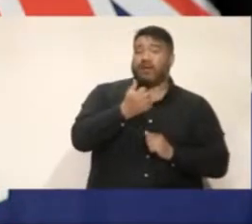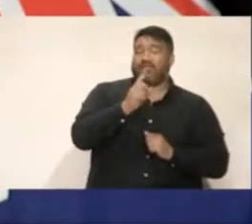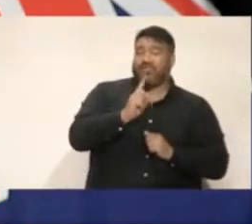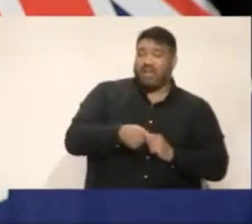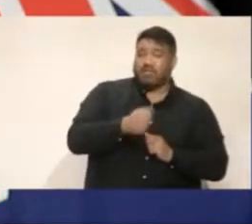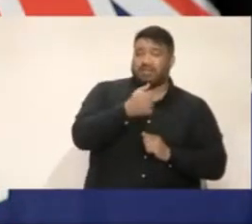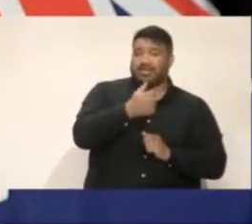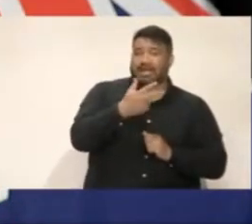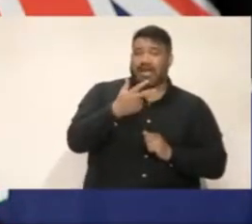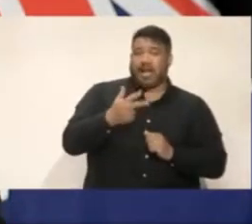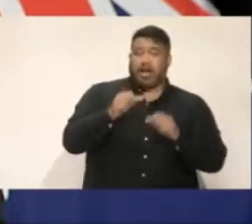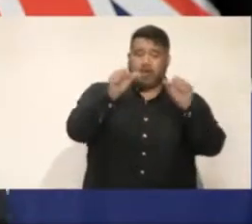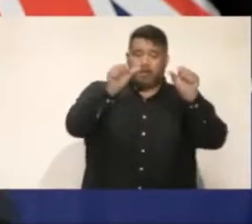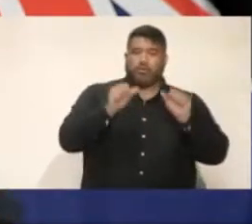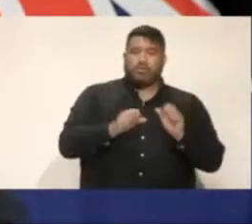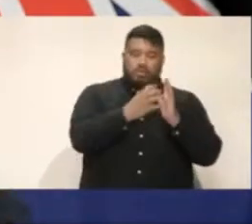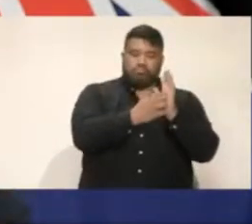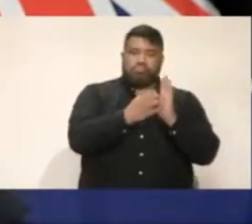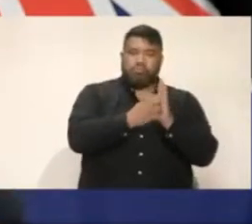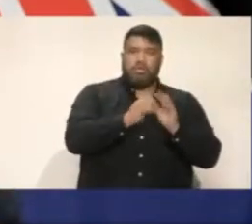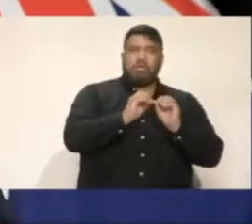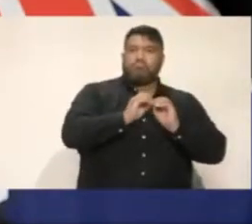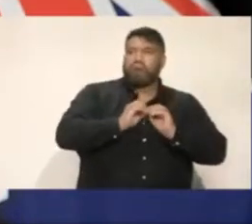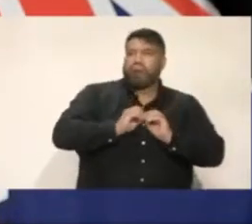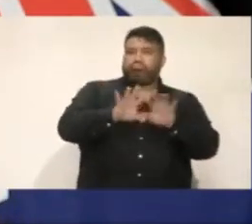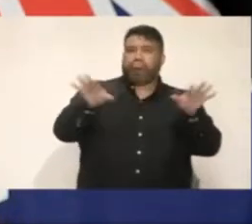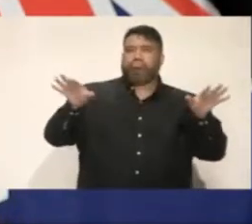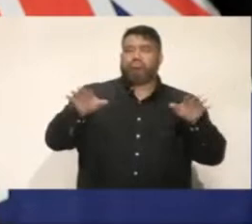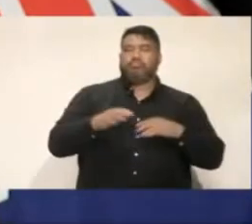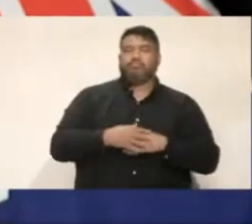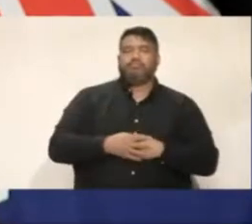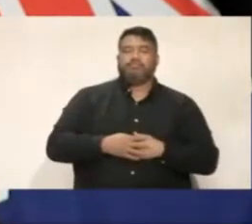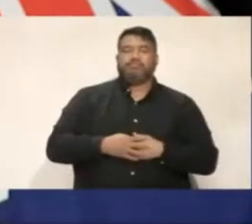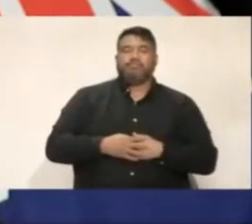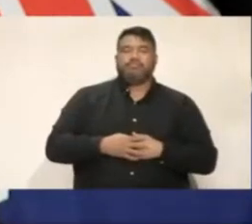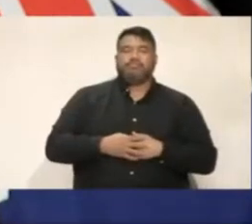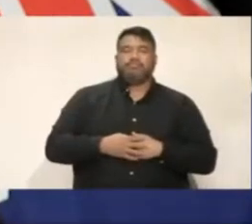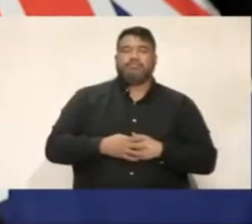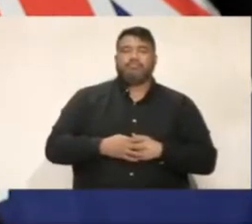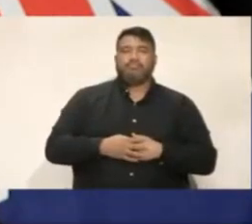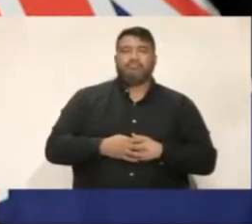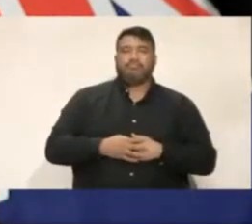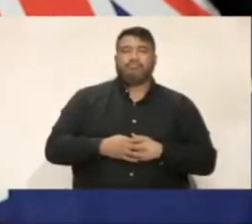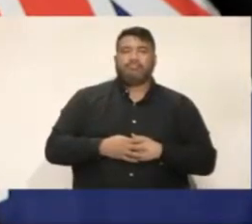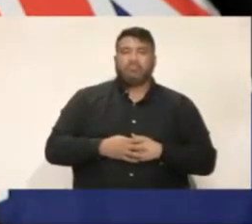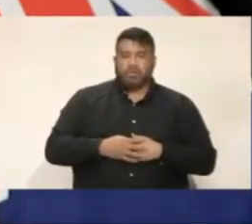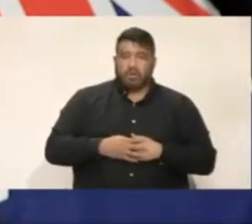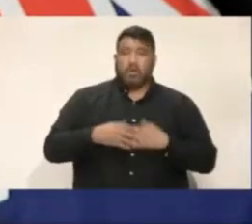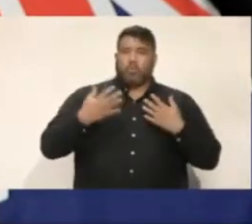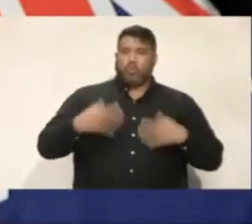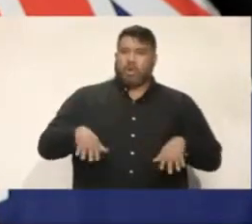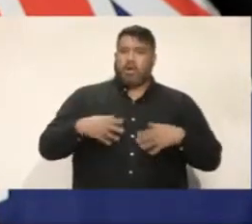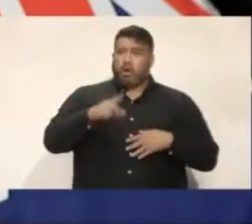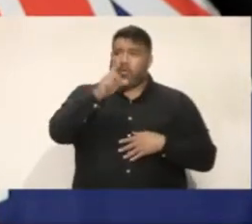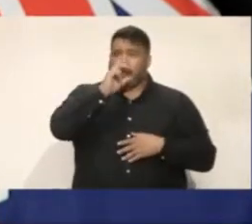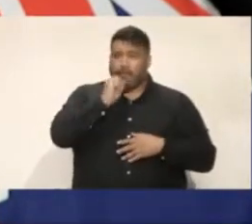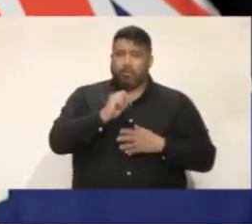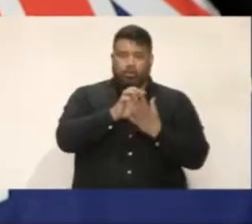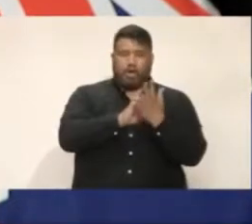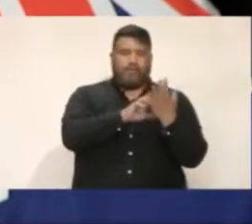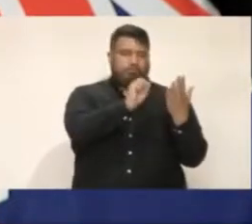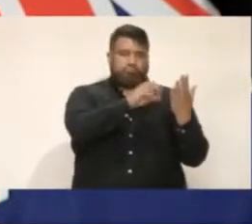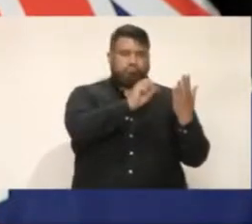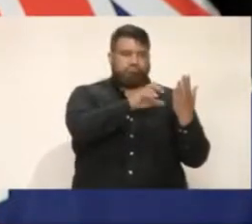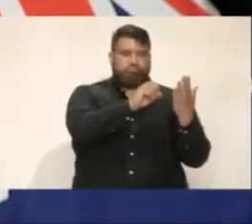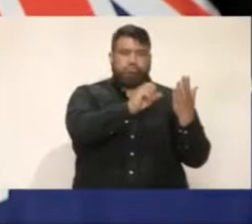355,668 posters created. And I should say that there have been over 35 million poster scans and